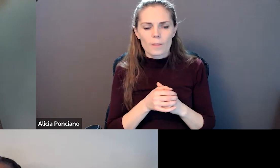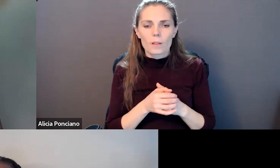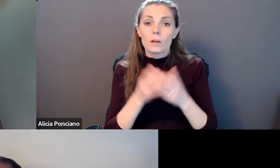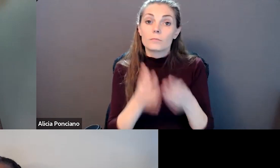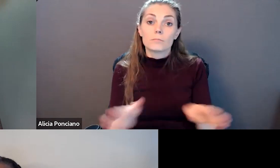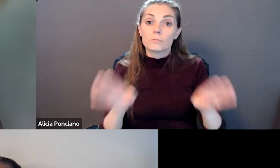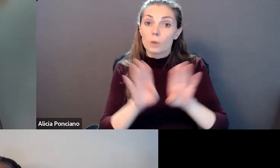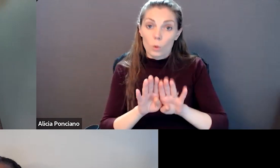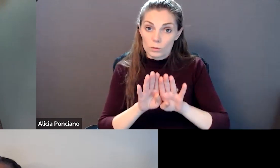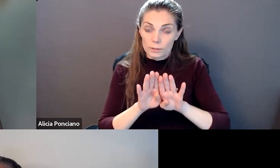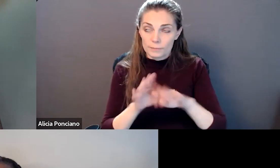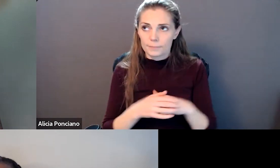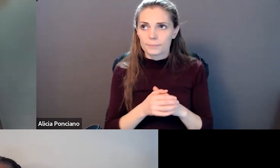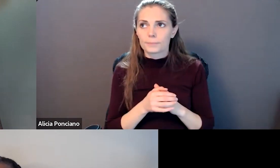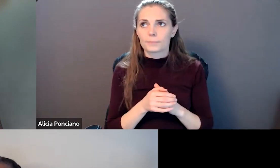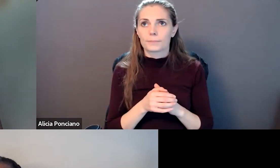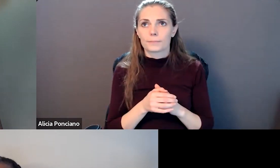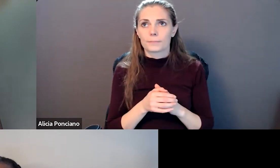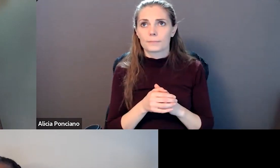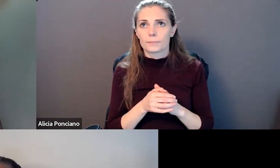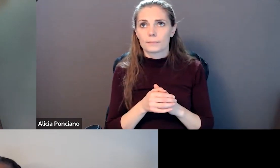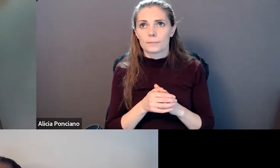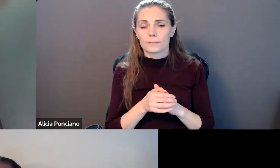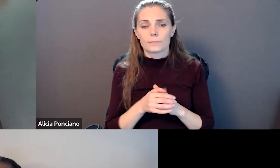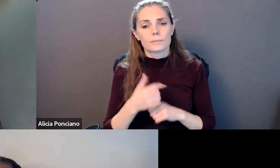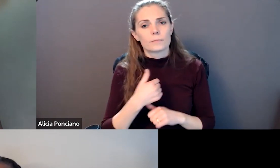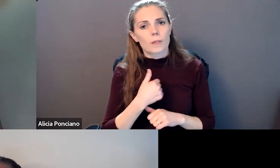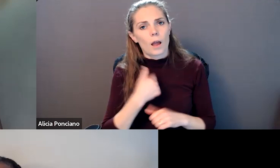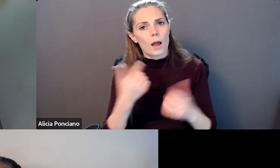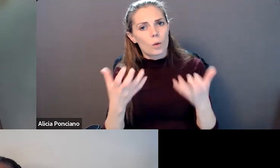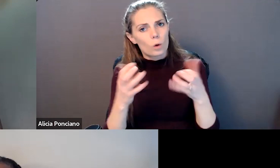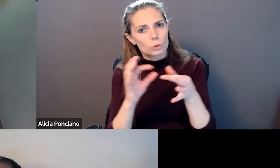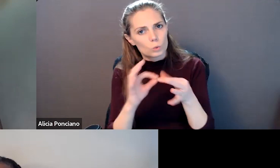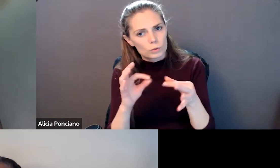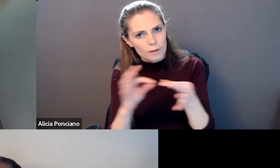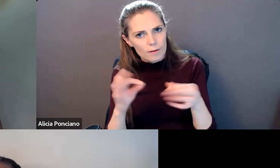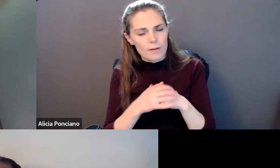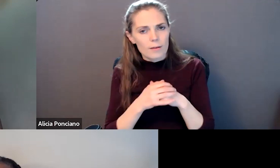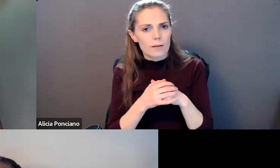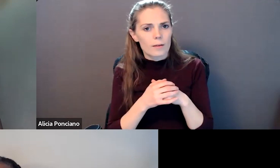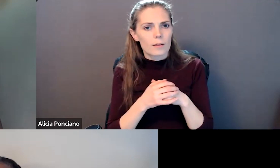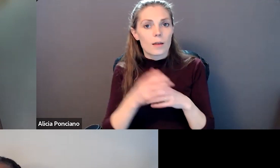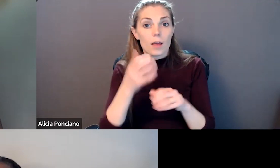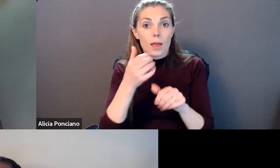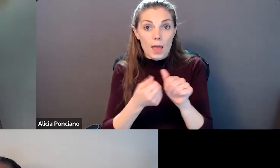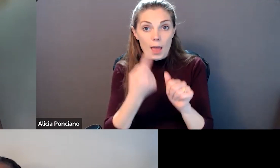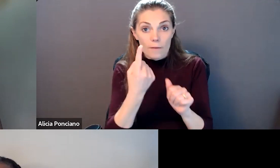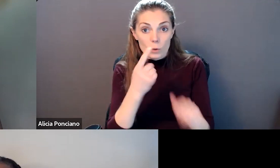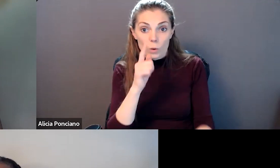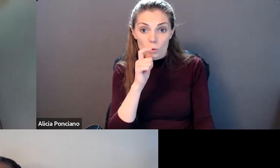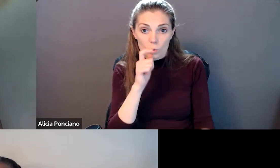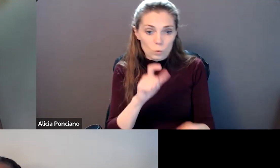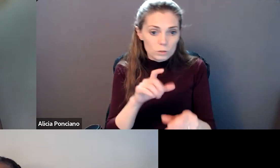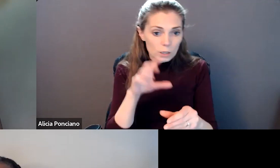to say that everyone who's been involved, take an ember with you. Take an ember of what